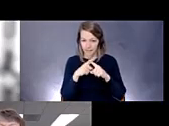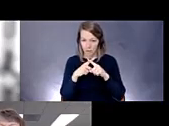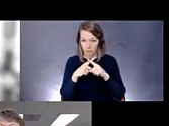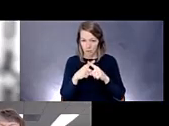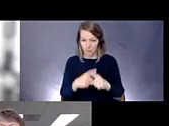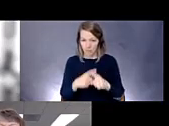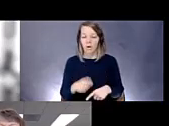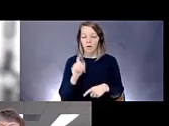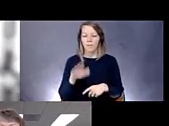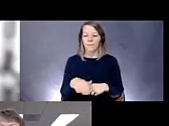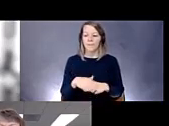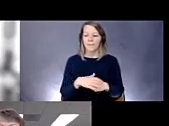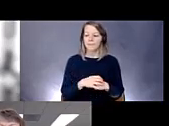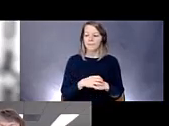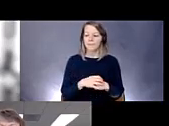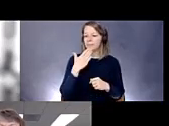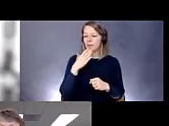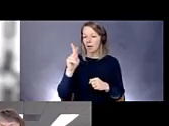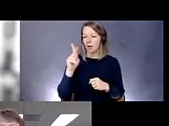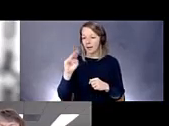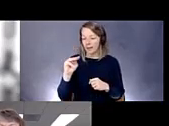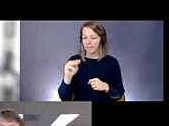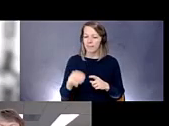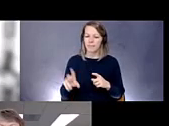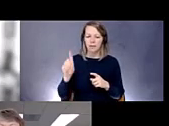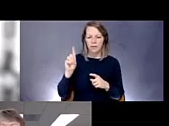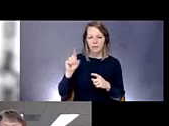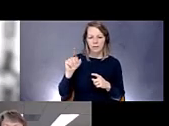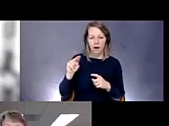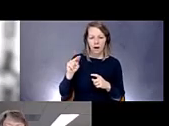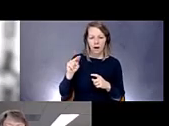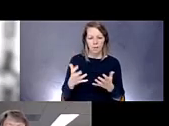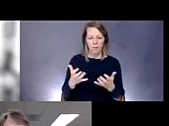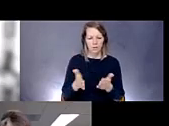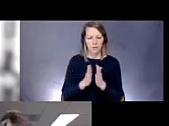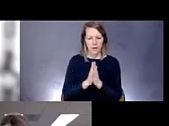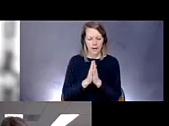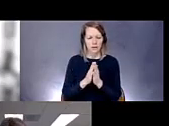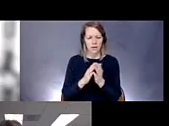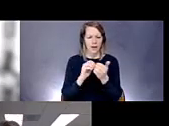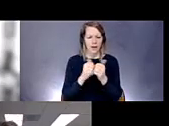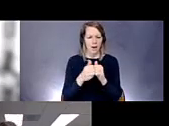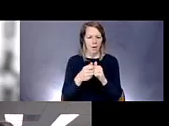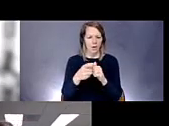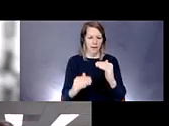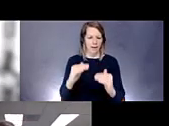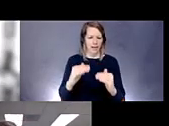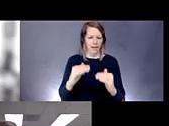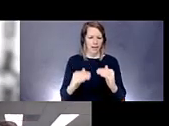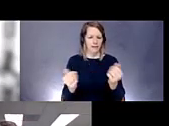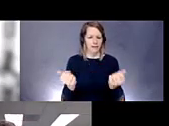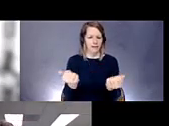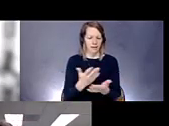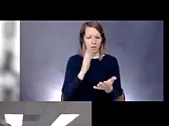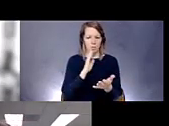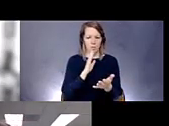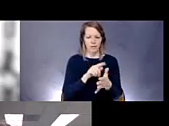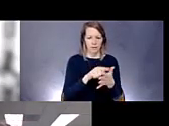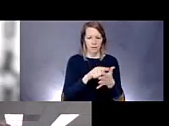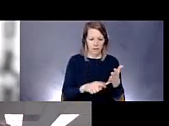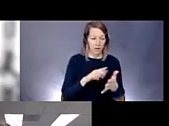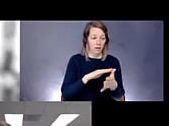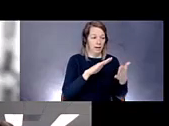About that. Excuse me. Thank you, Kim. Donna, I want to ask you, how do you balance everything? We've covered